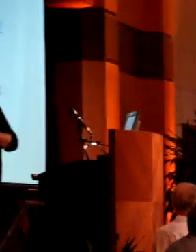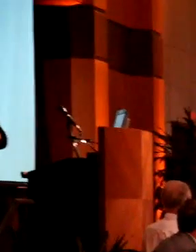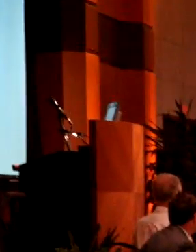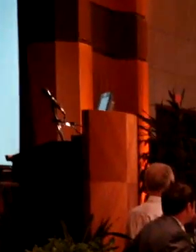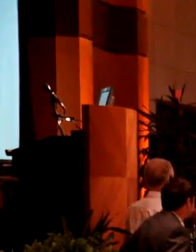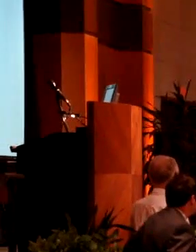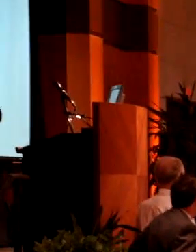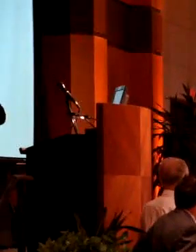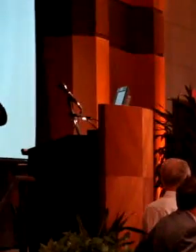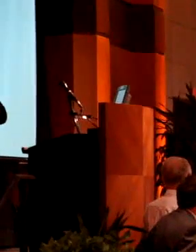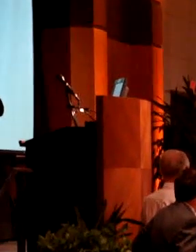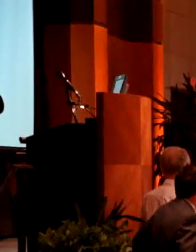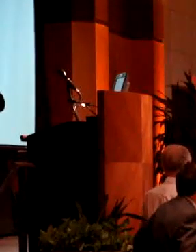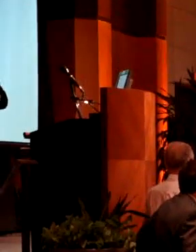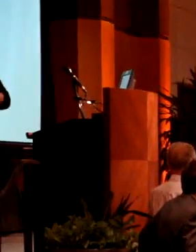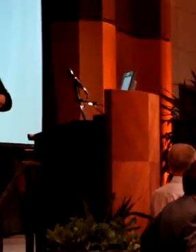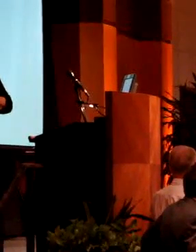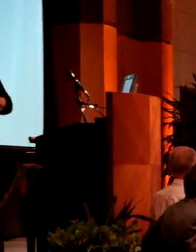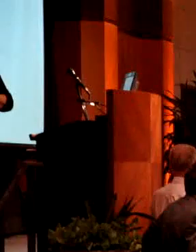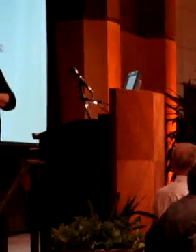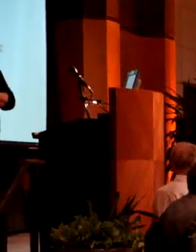Massachusetts. Now,